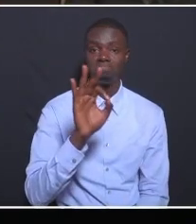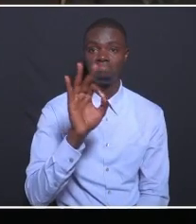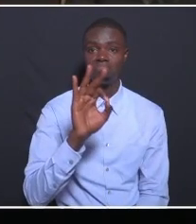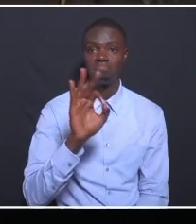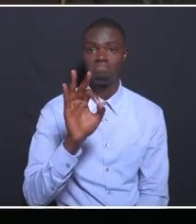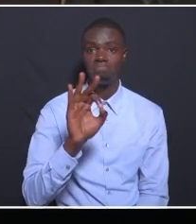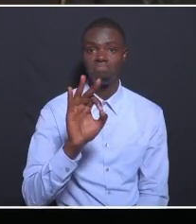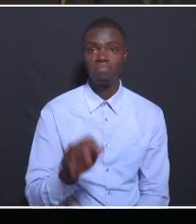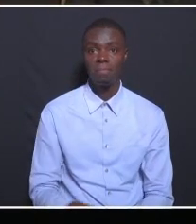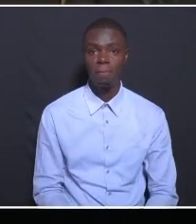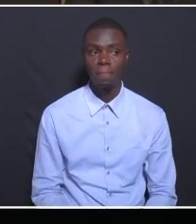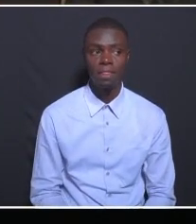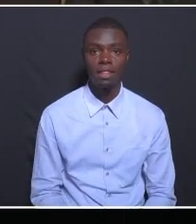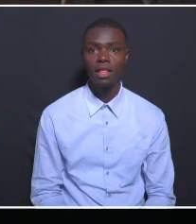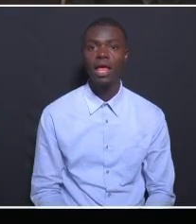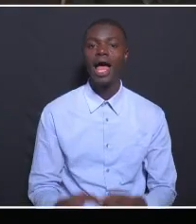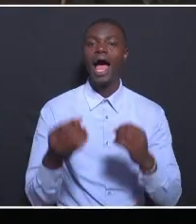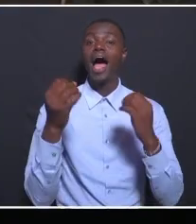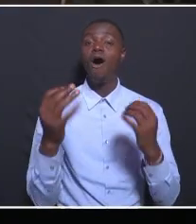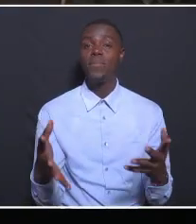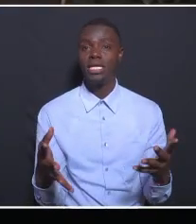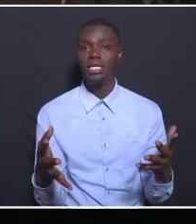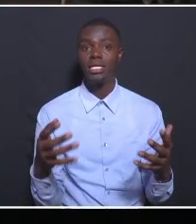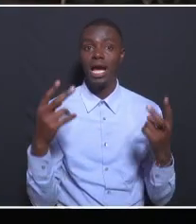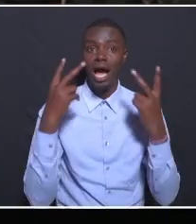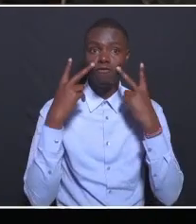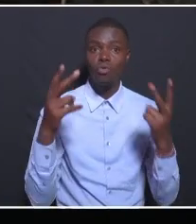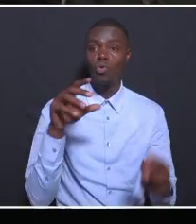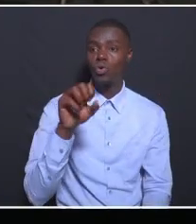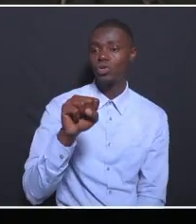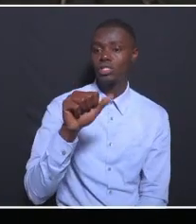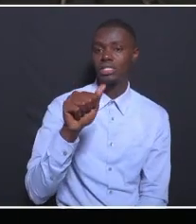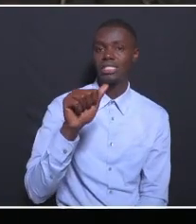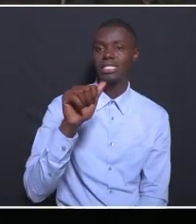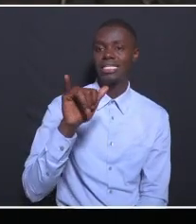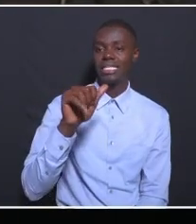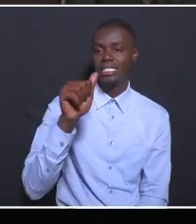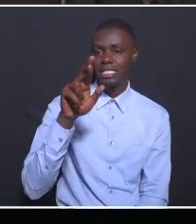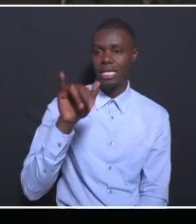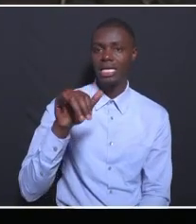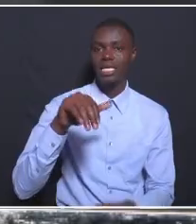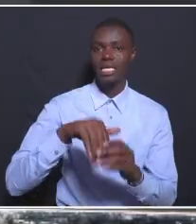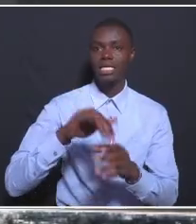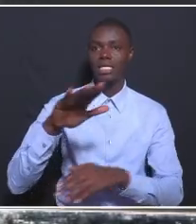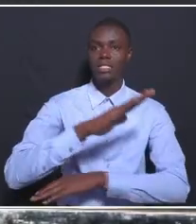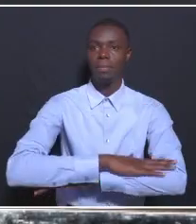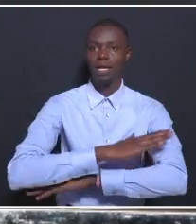What? Okay, how many of you have watched it on his platform? Rafu